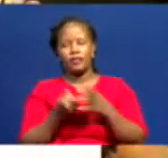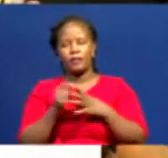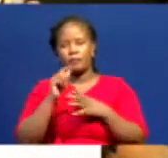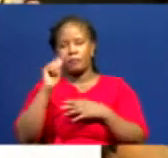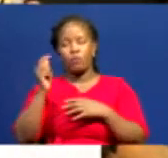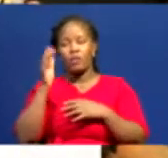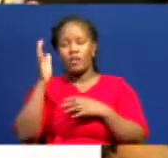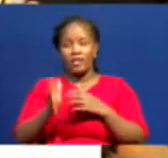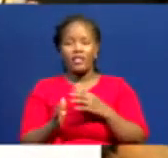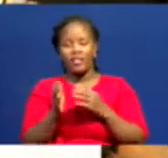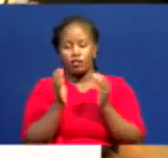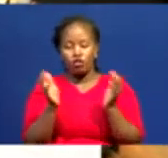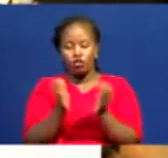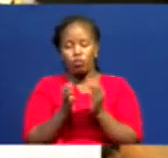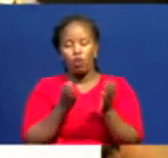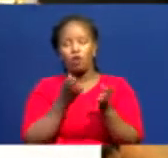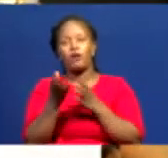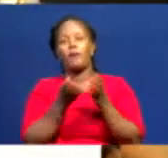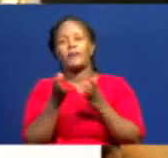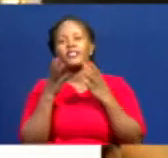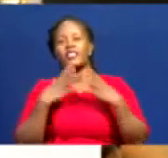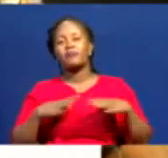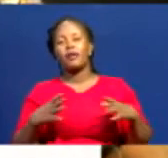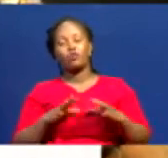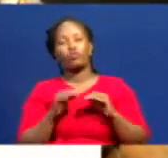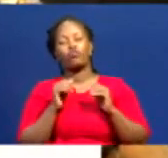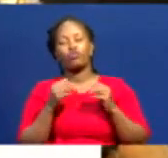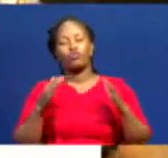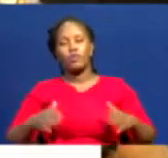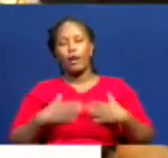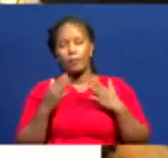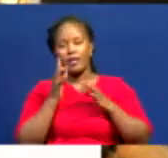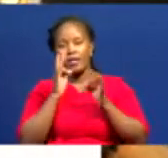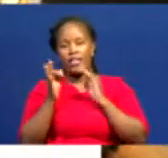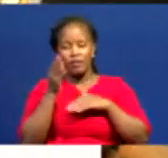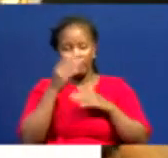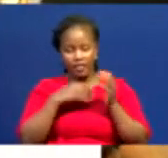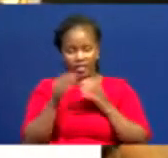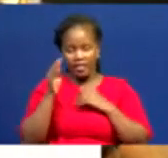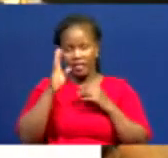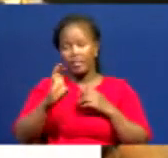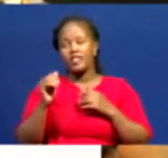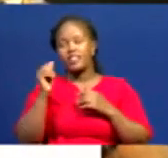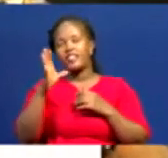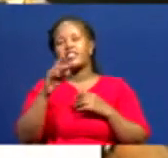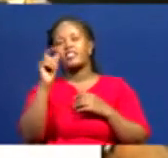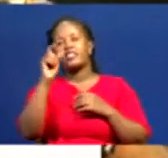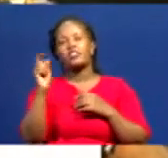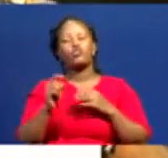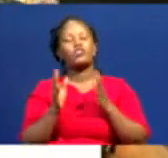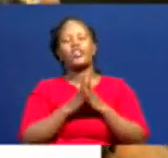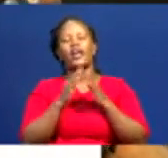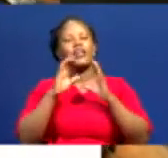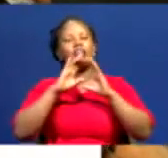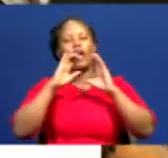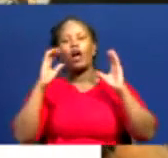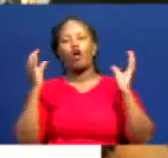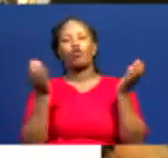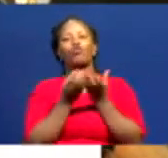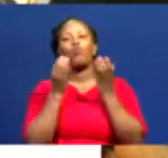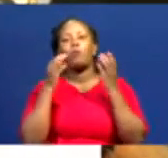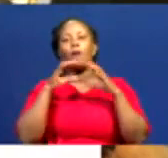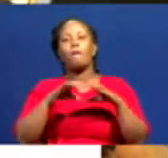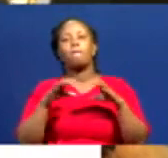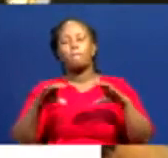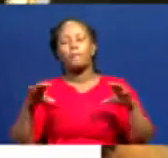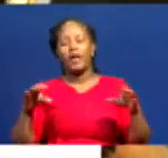be more effective if he's able to sell not just in Kenya, but within the EAC region and even beyond there, so that you have a bigger market. And